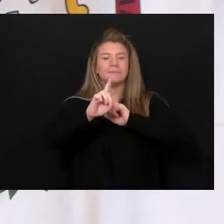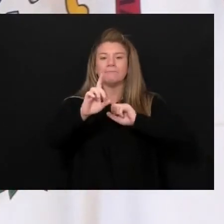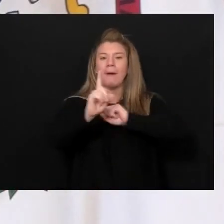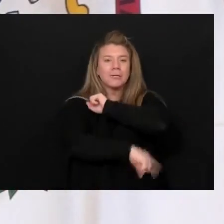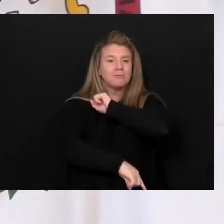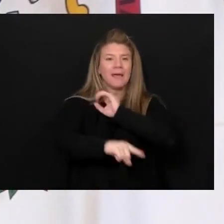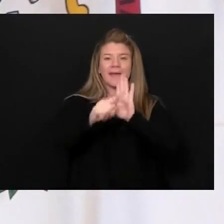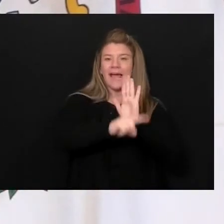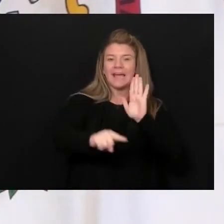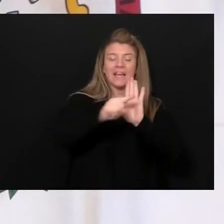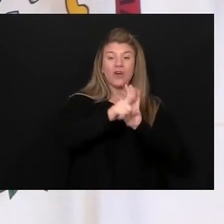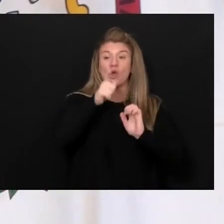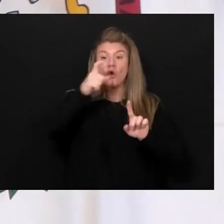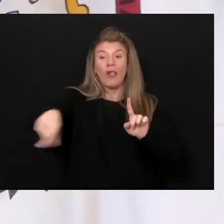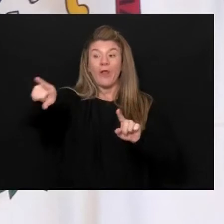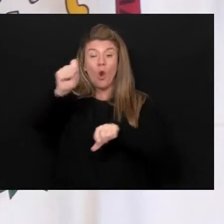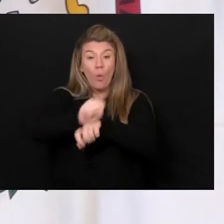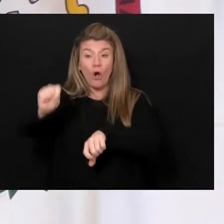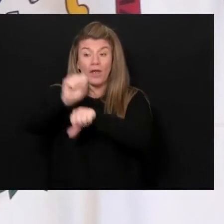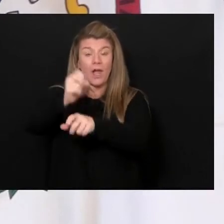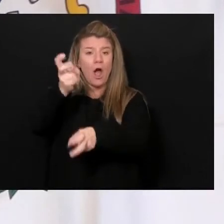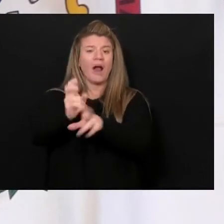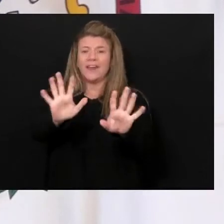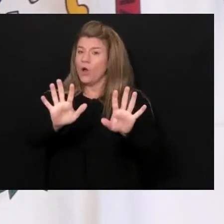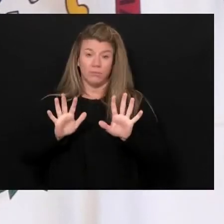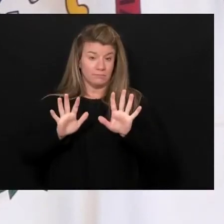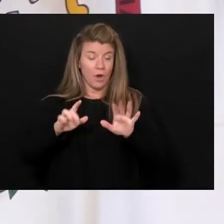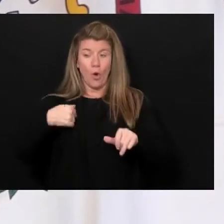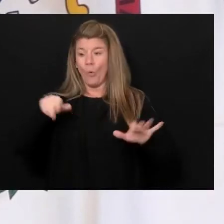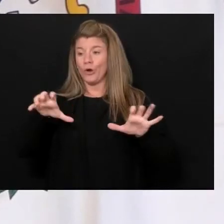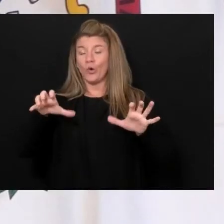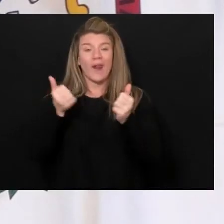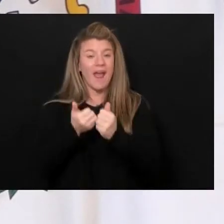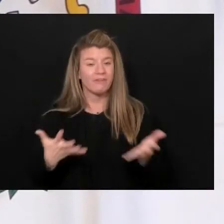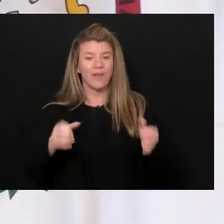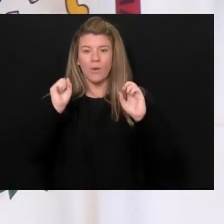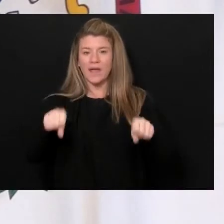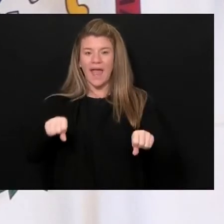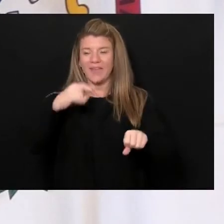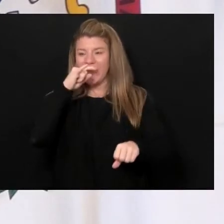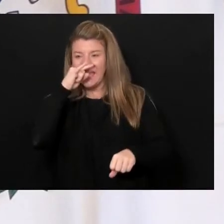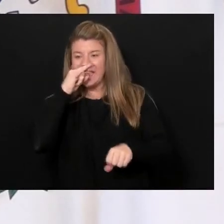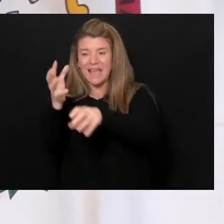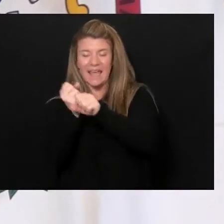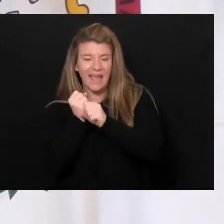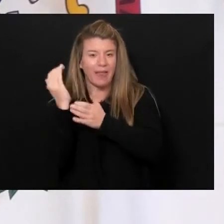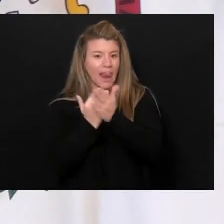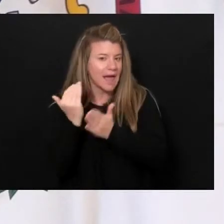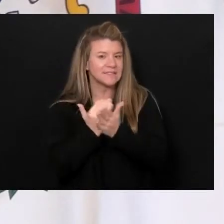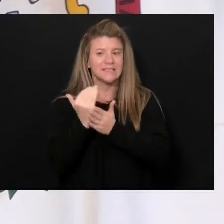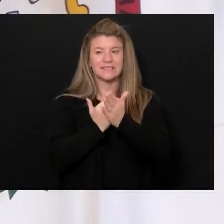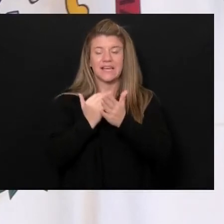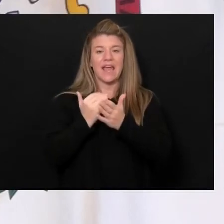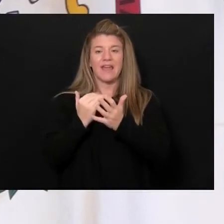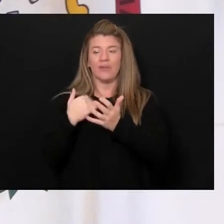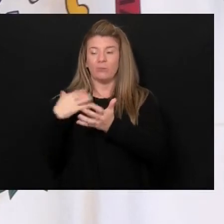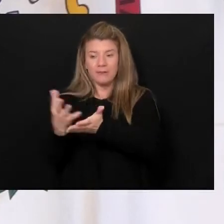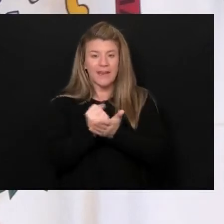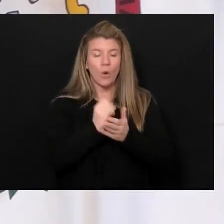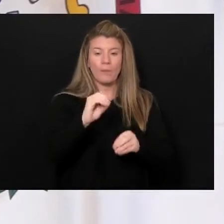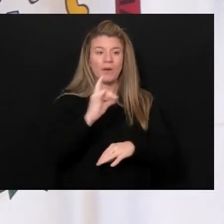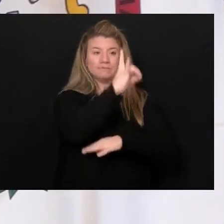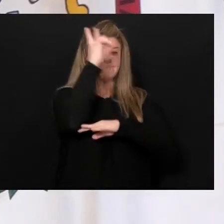and we did all kinds of stuff to make the points, you know, to where the kids could get their lessons plans easier, and we